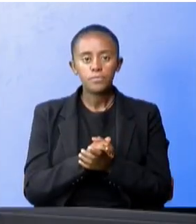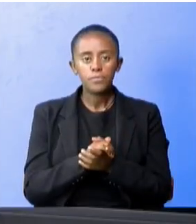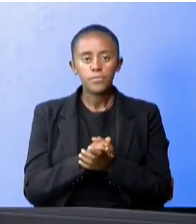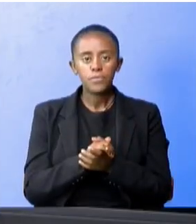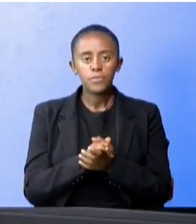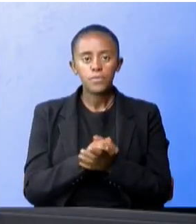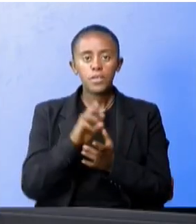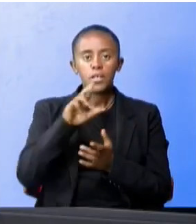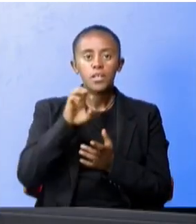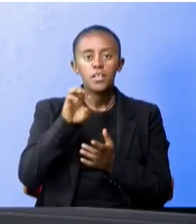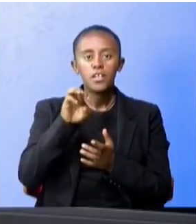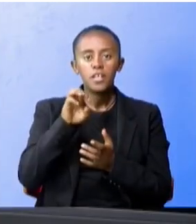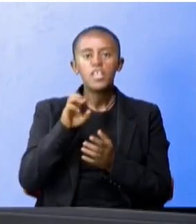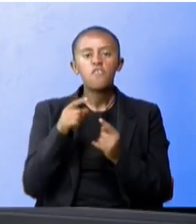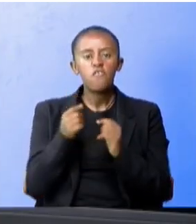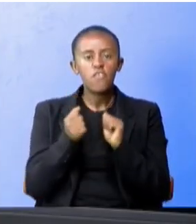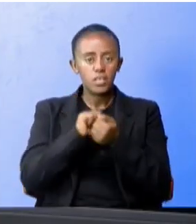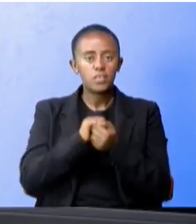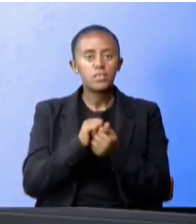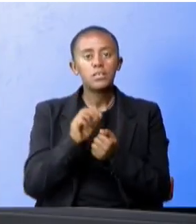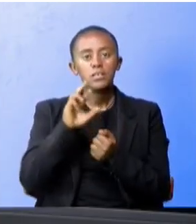reverse